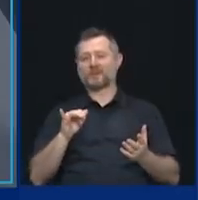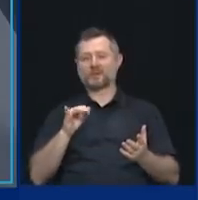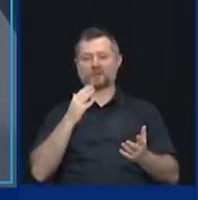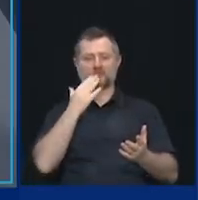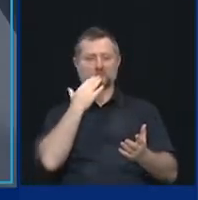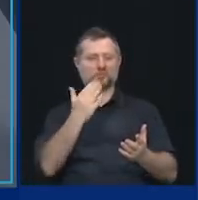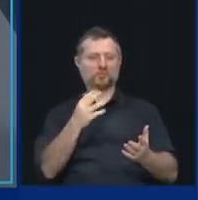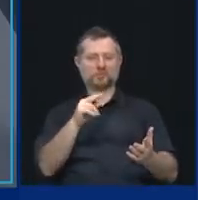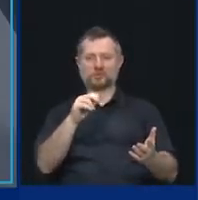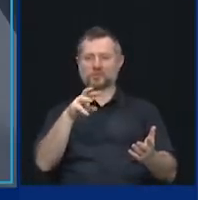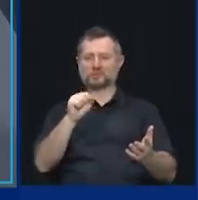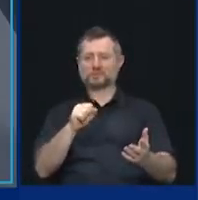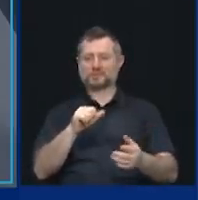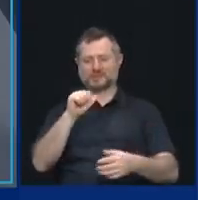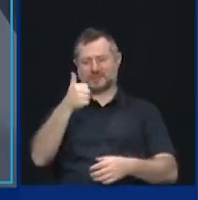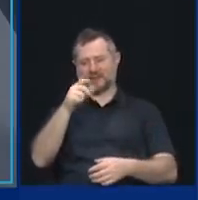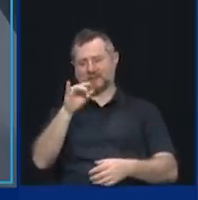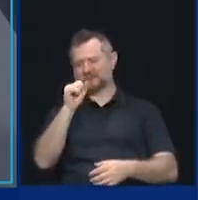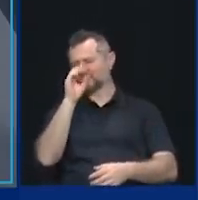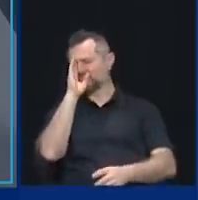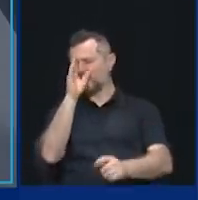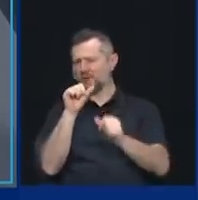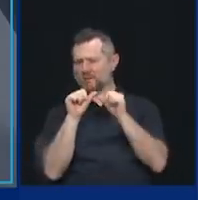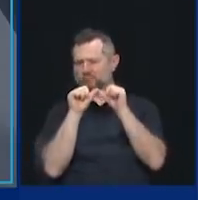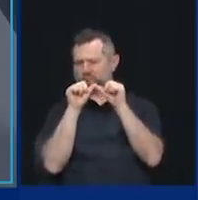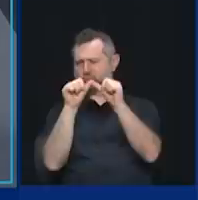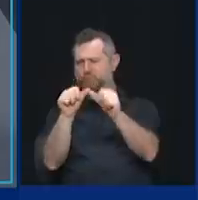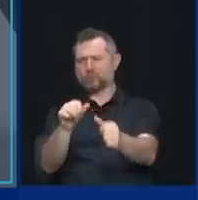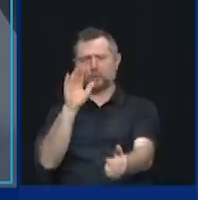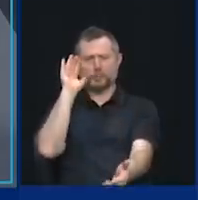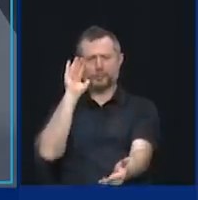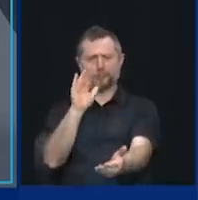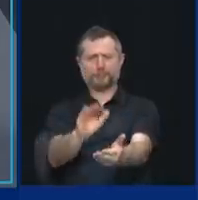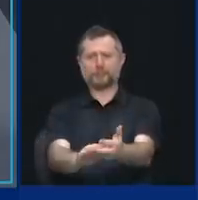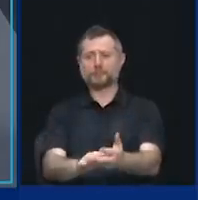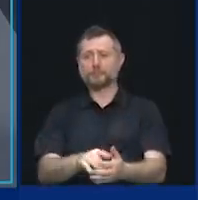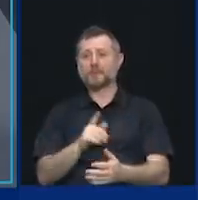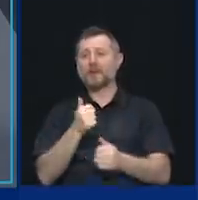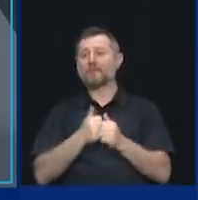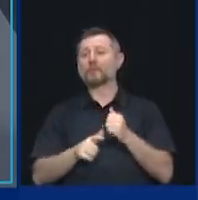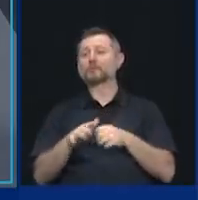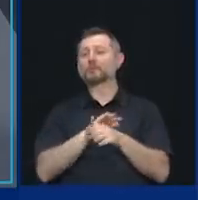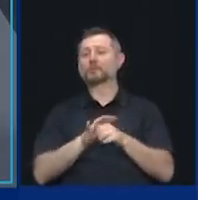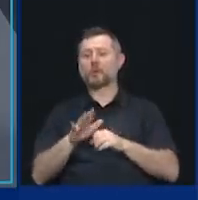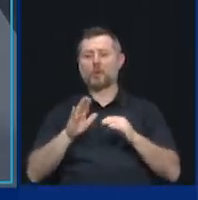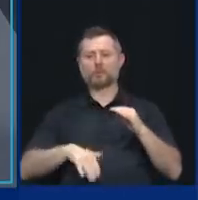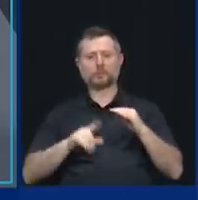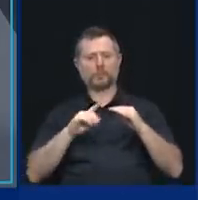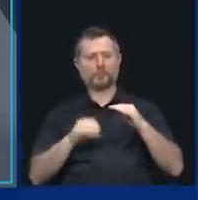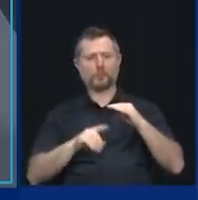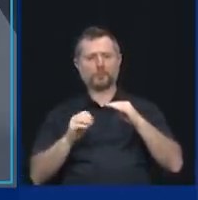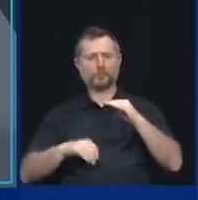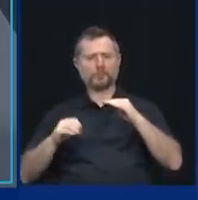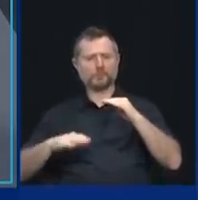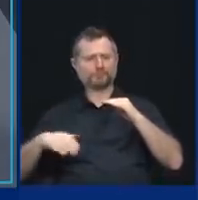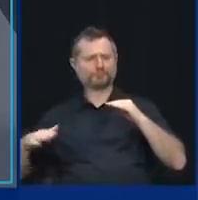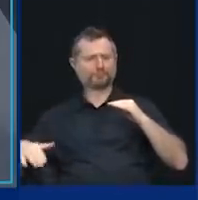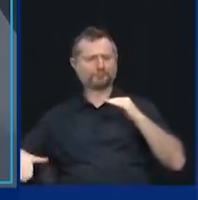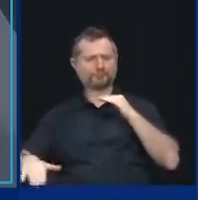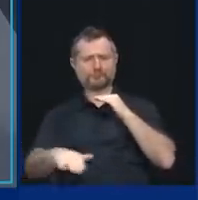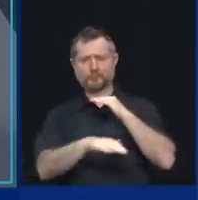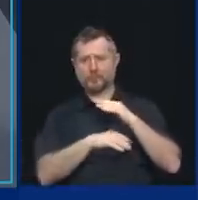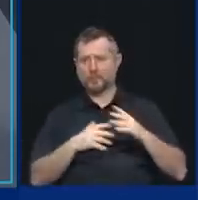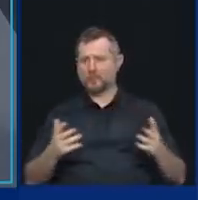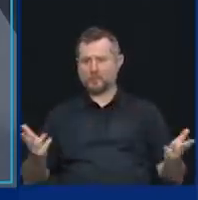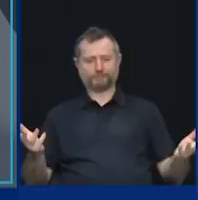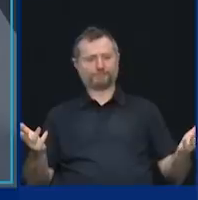straight days of record low positivity. Every region is below 1%. We have never